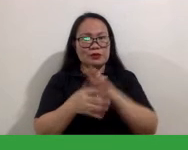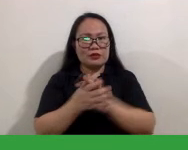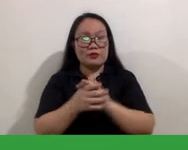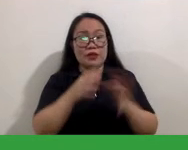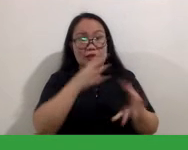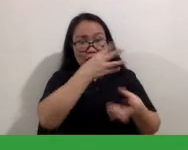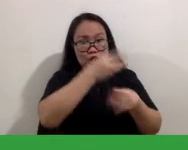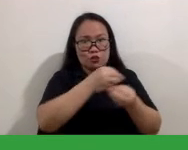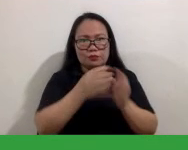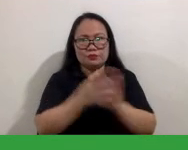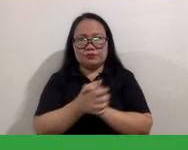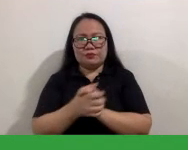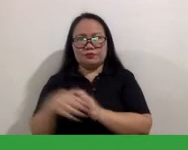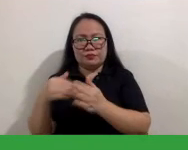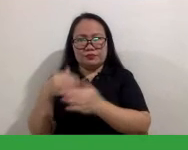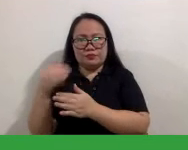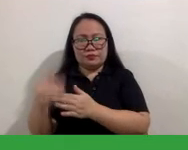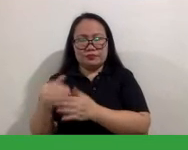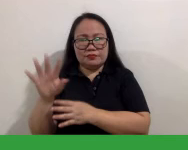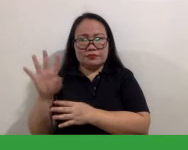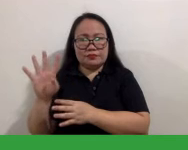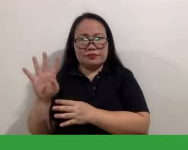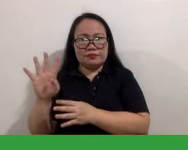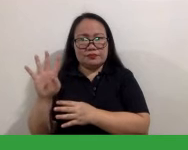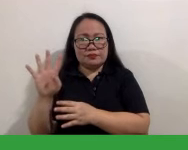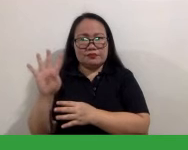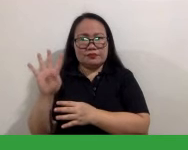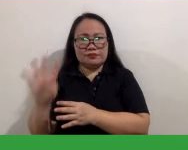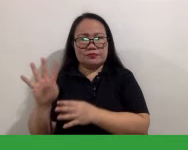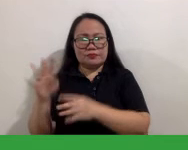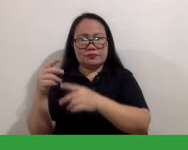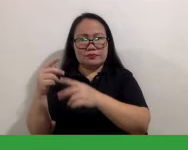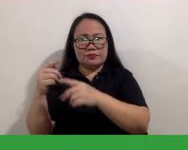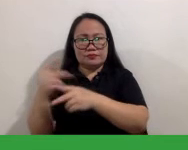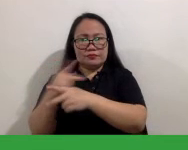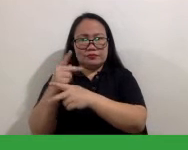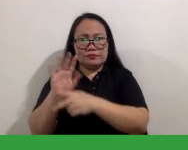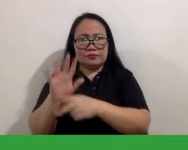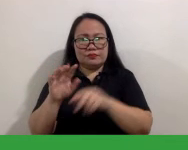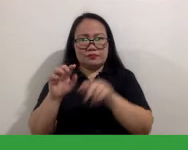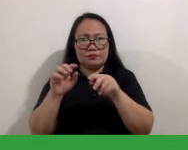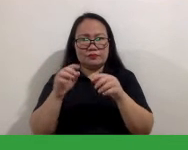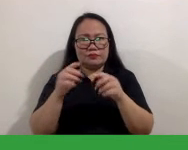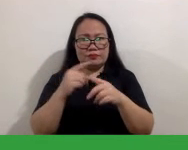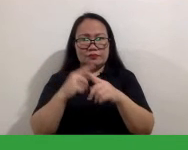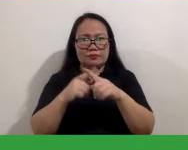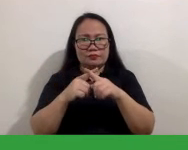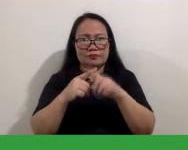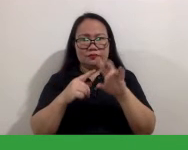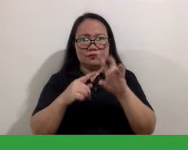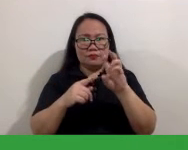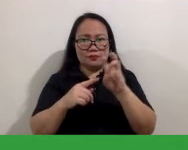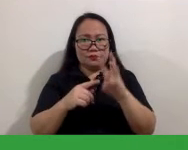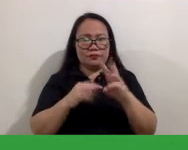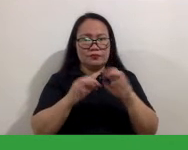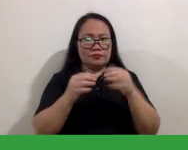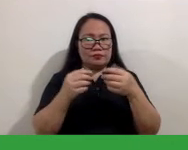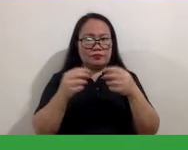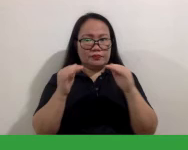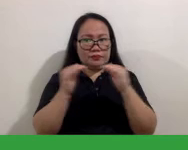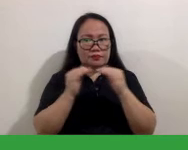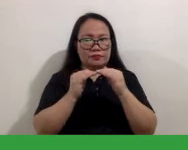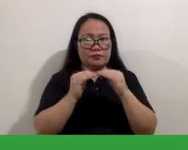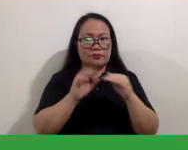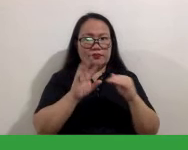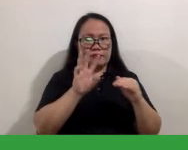of addition. Next, I have here the quantity of 4 times 5 times 6. On the right side